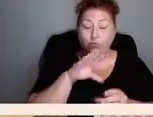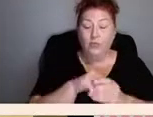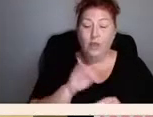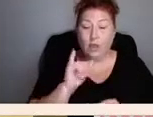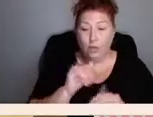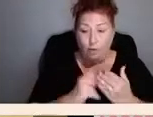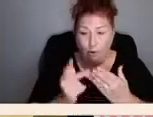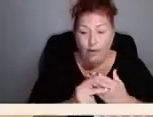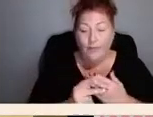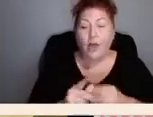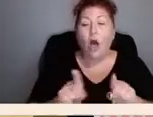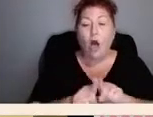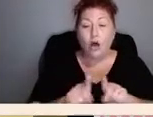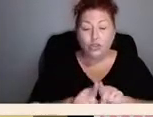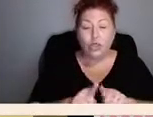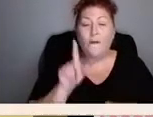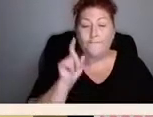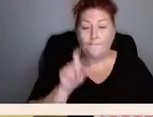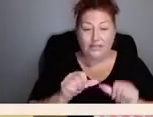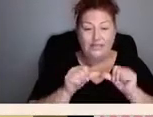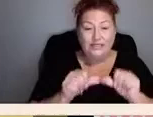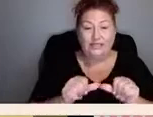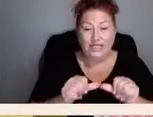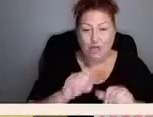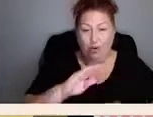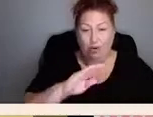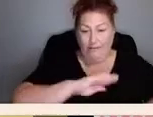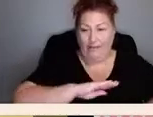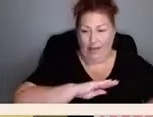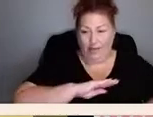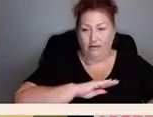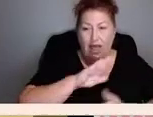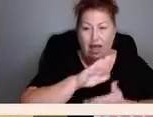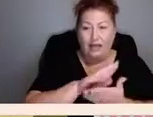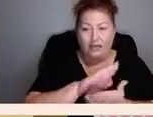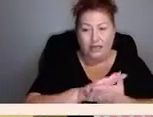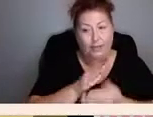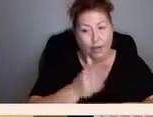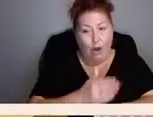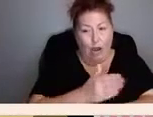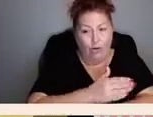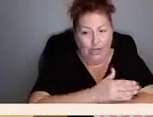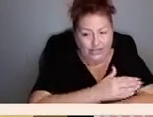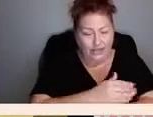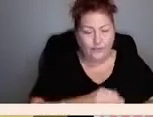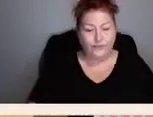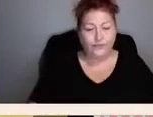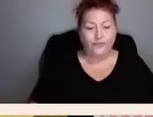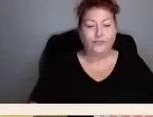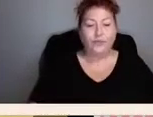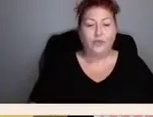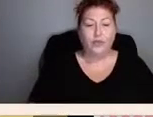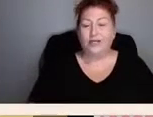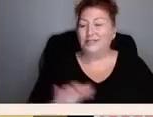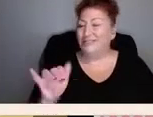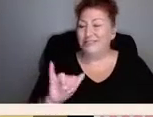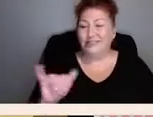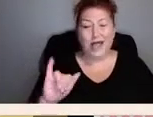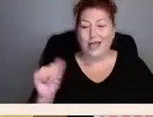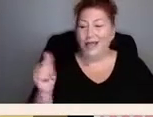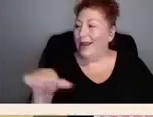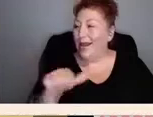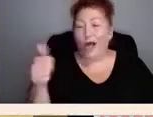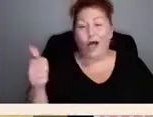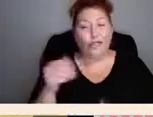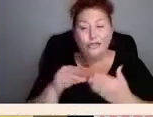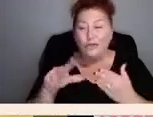programs also must continue to meet satisfactory academic progress. Just like any other